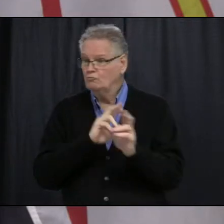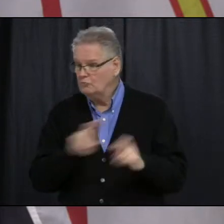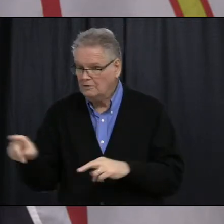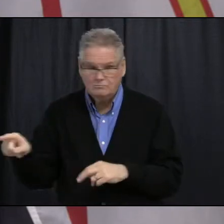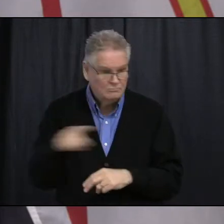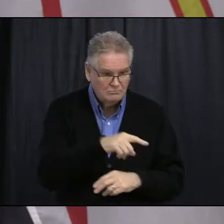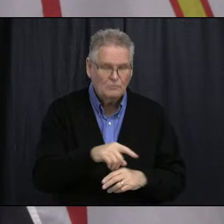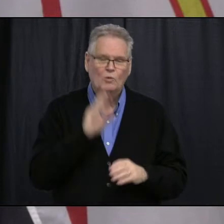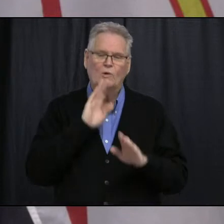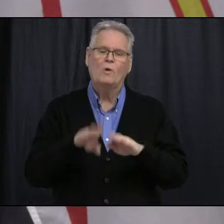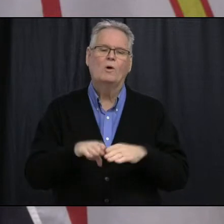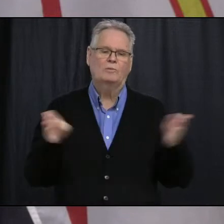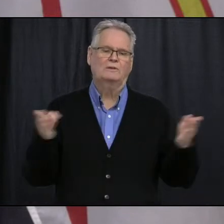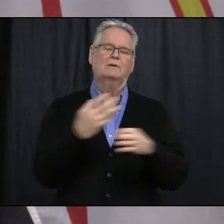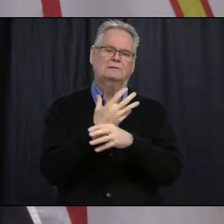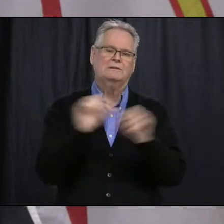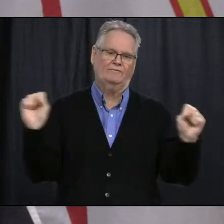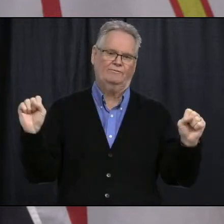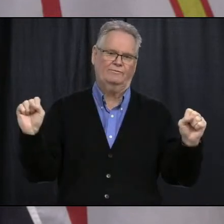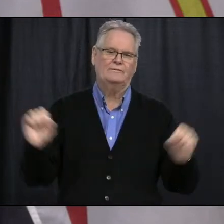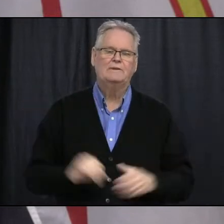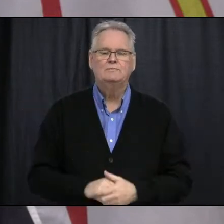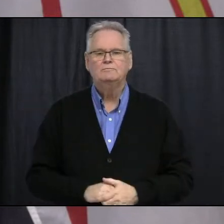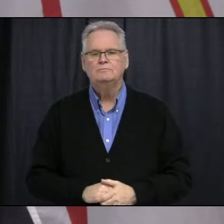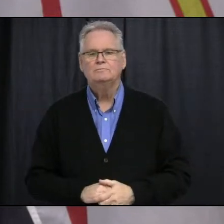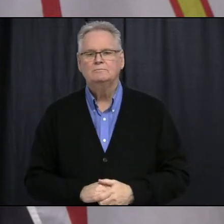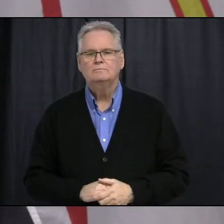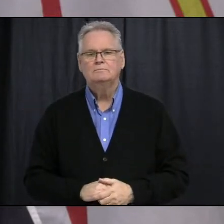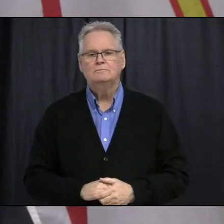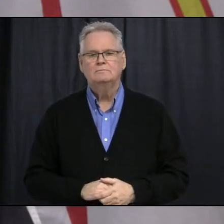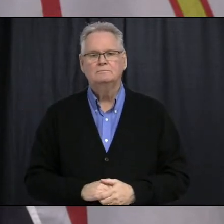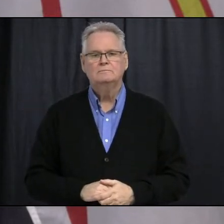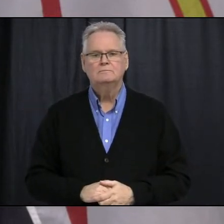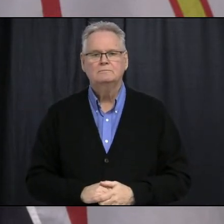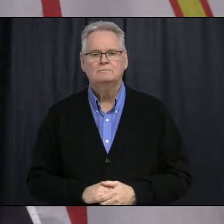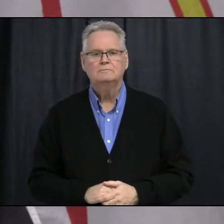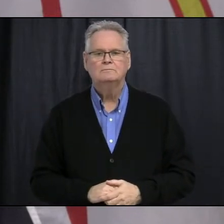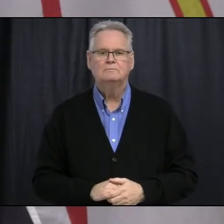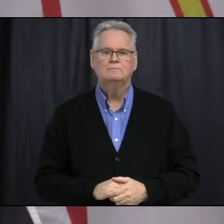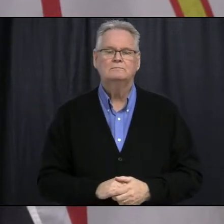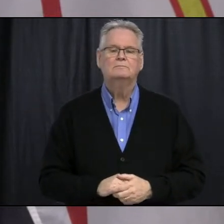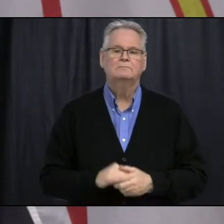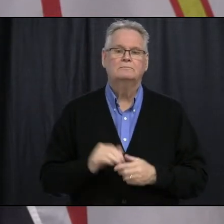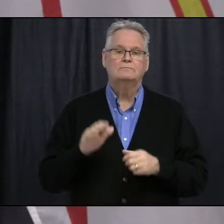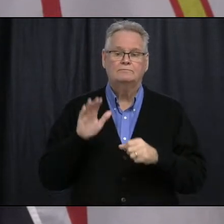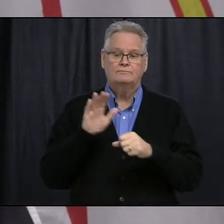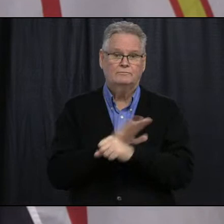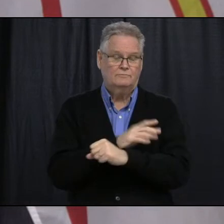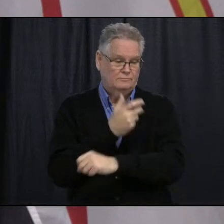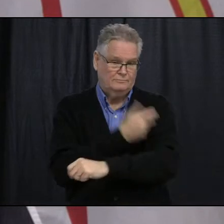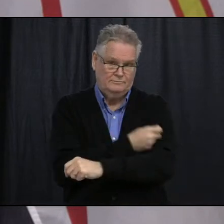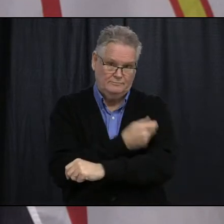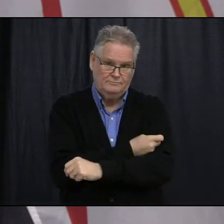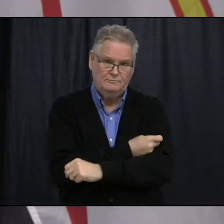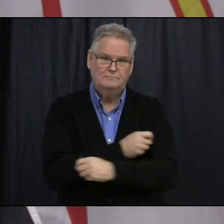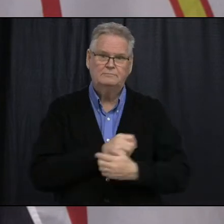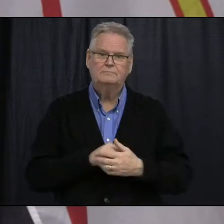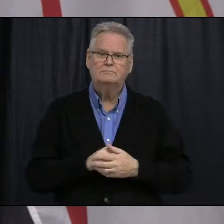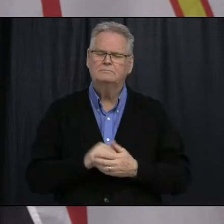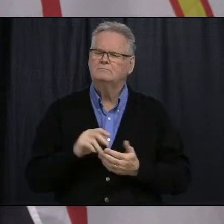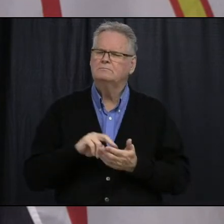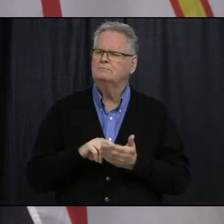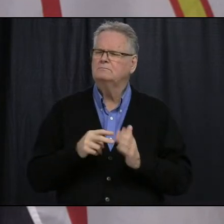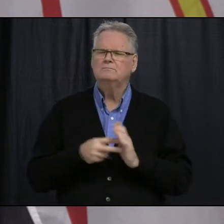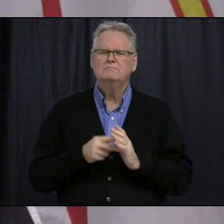visitors to our province. We are also changing our definition of fully vaccinated to align with the federal definition. This will